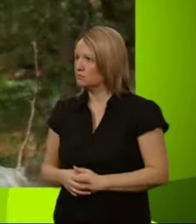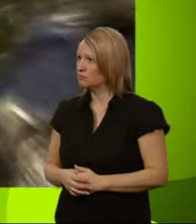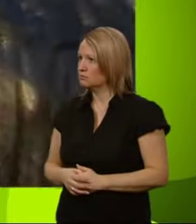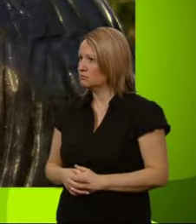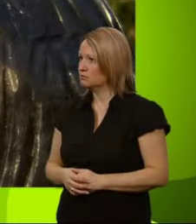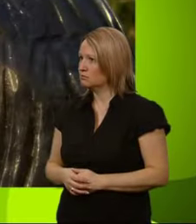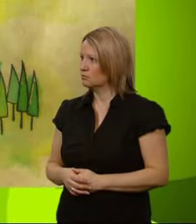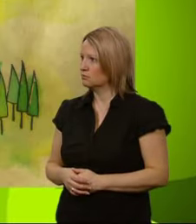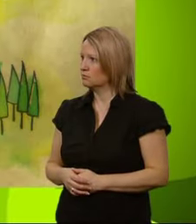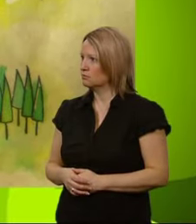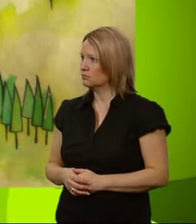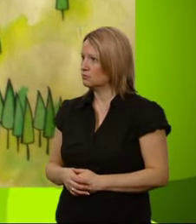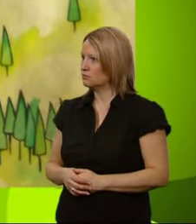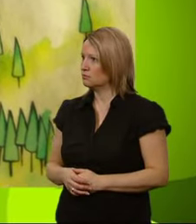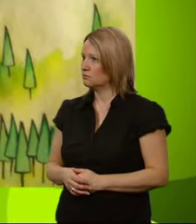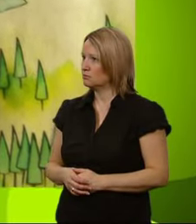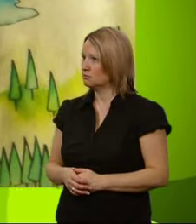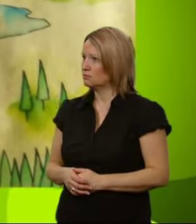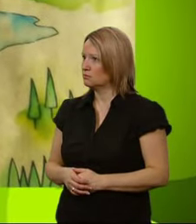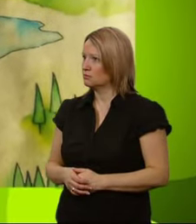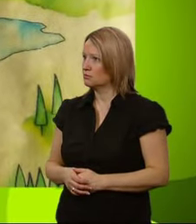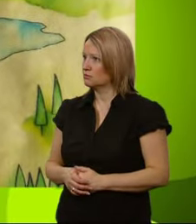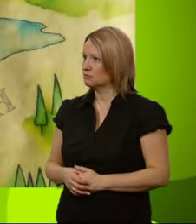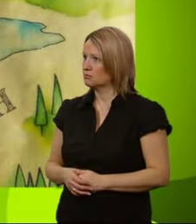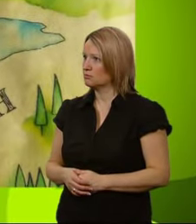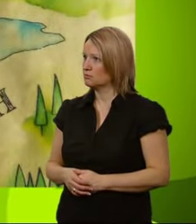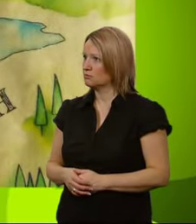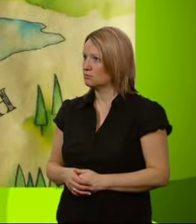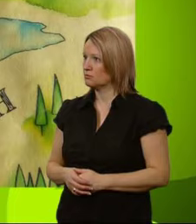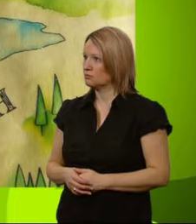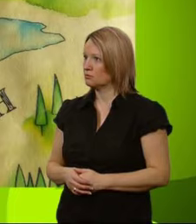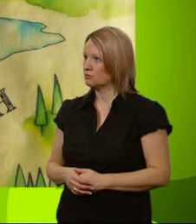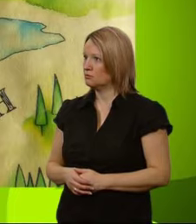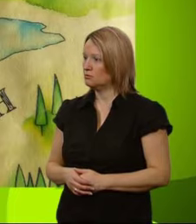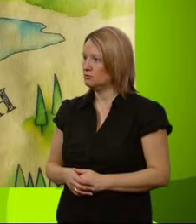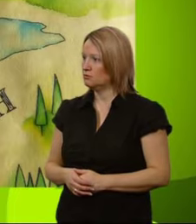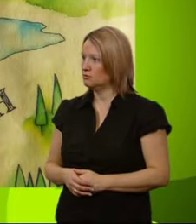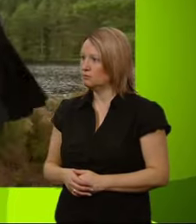goodbye right now.